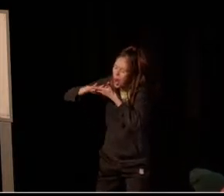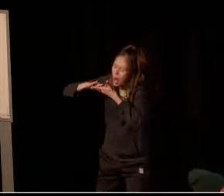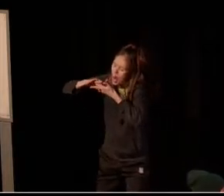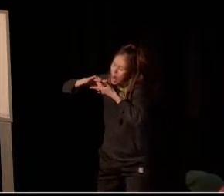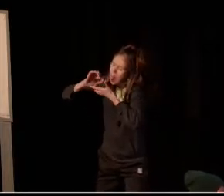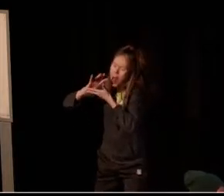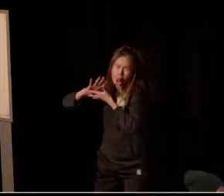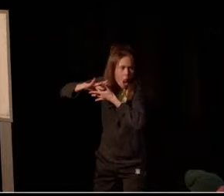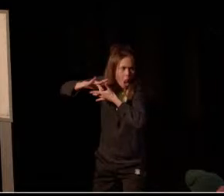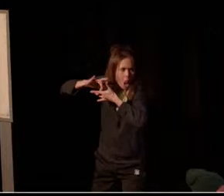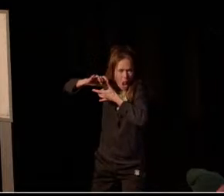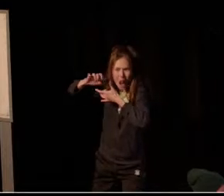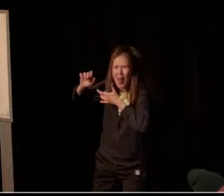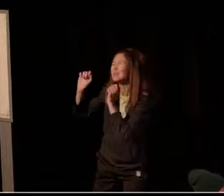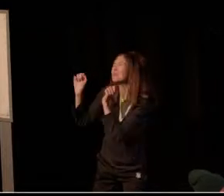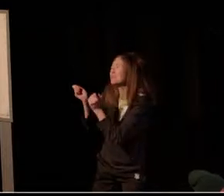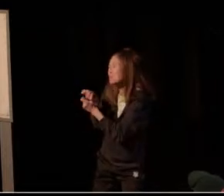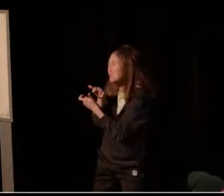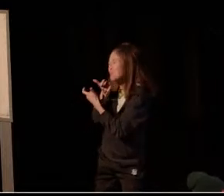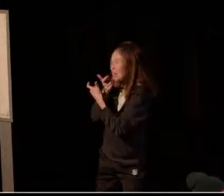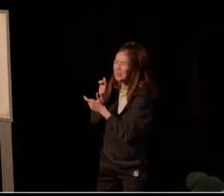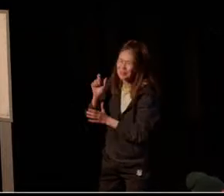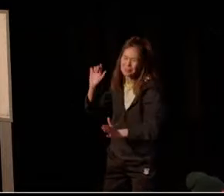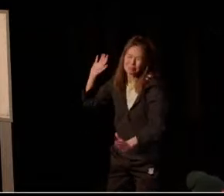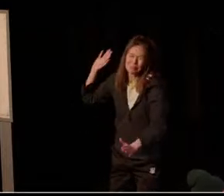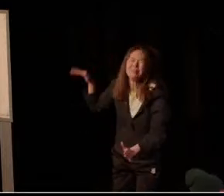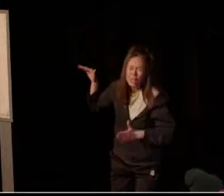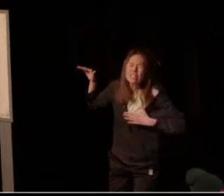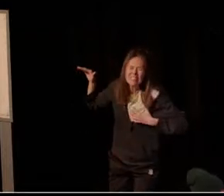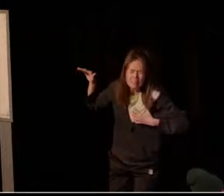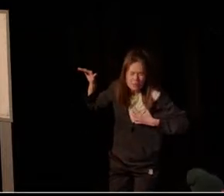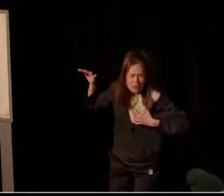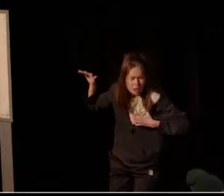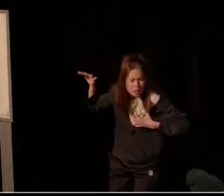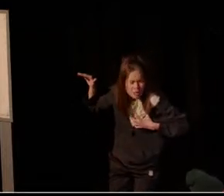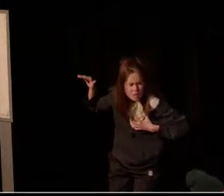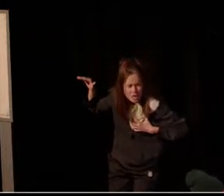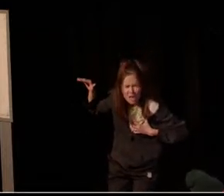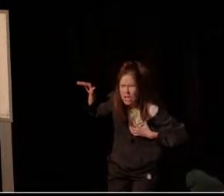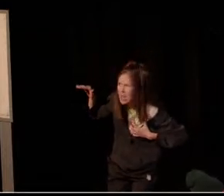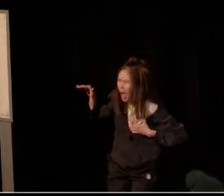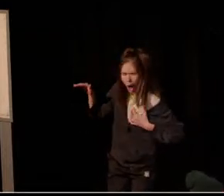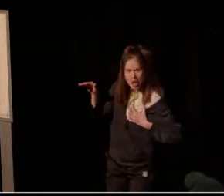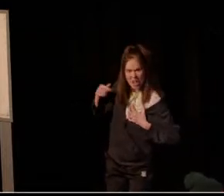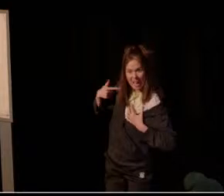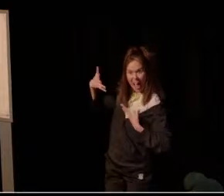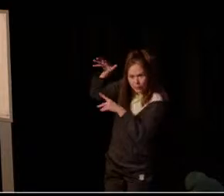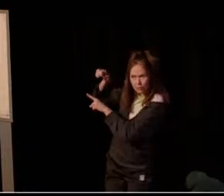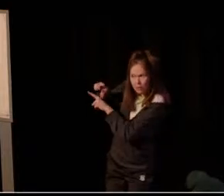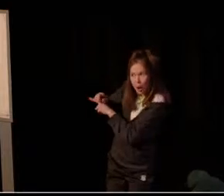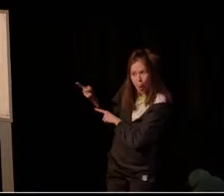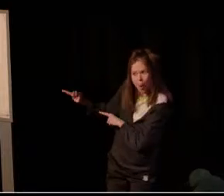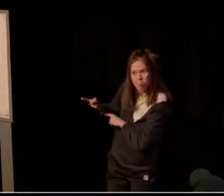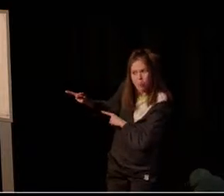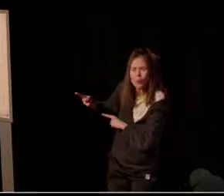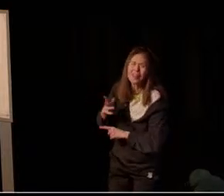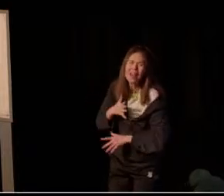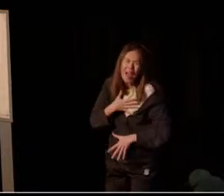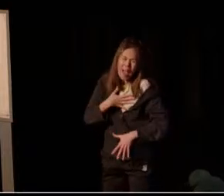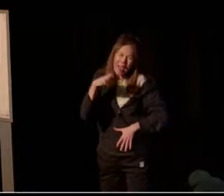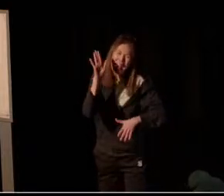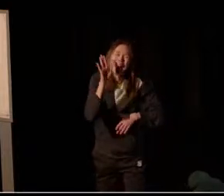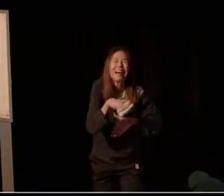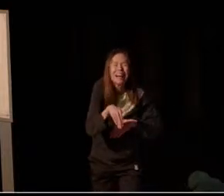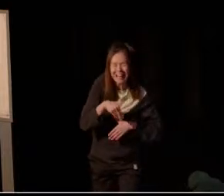and making practice smiles as if in a mirror, and then to sigh as if a deer upon its